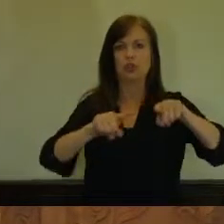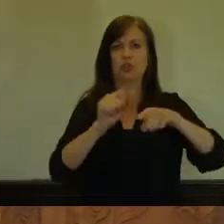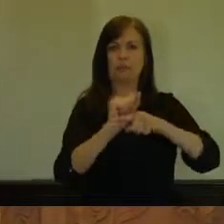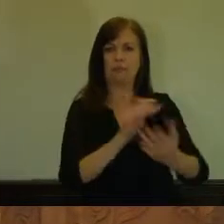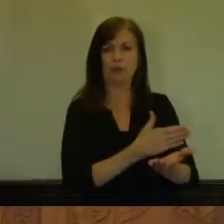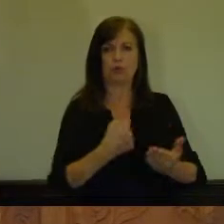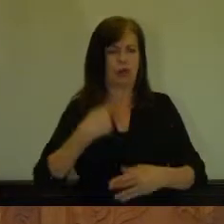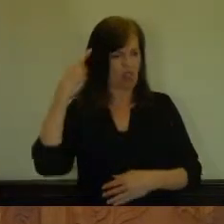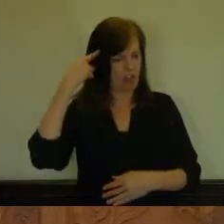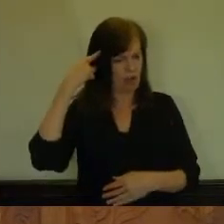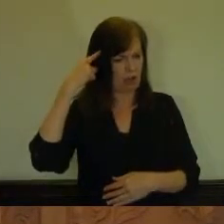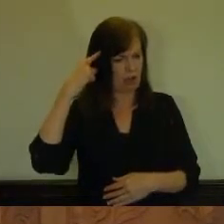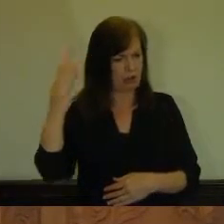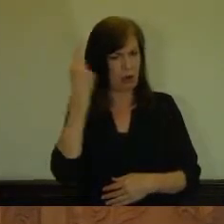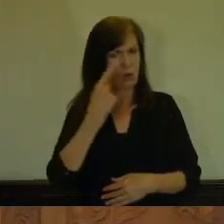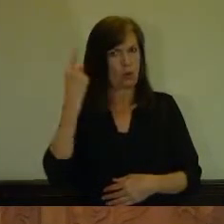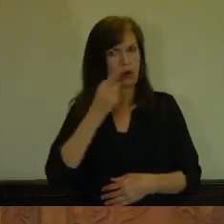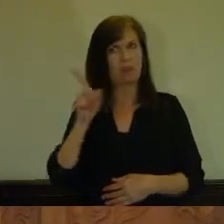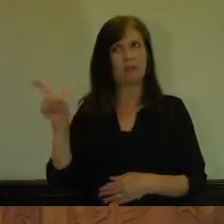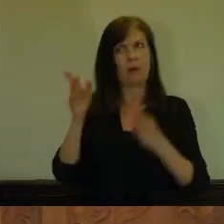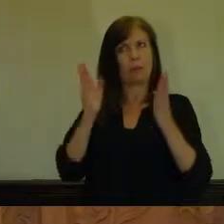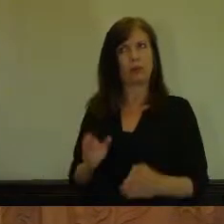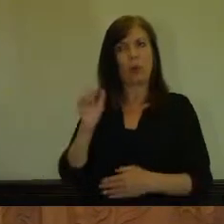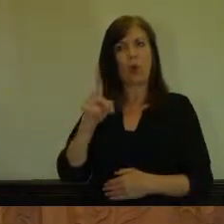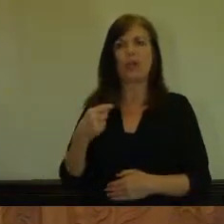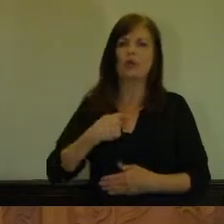pain. I hope it speaks to your heart.